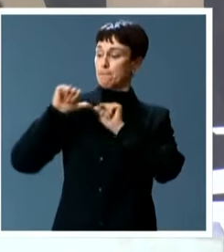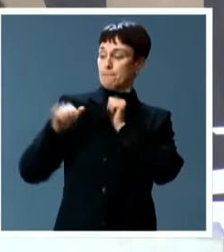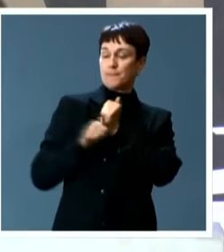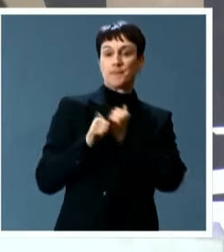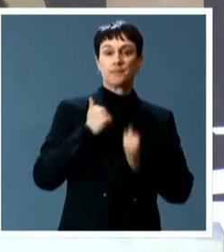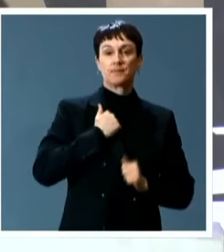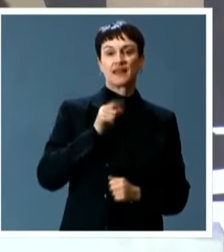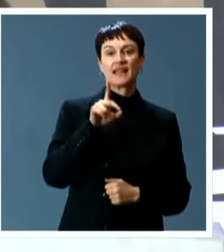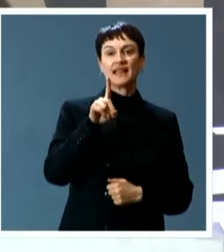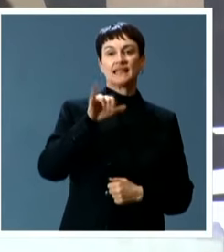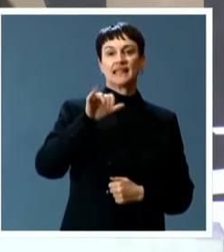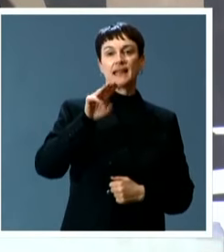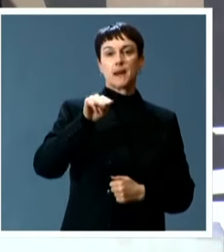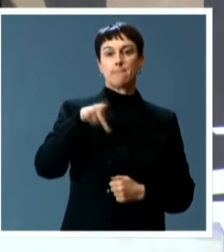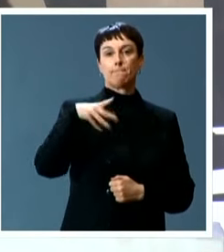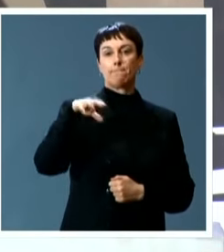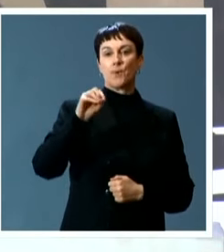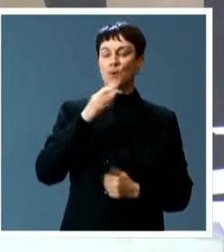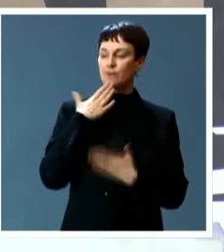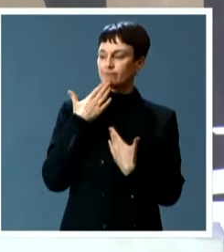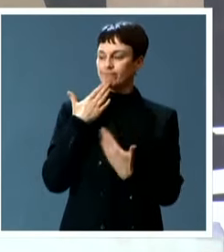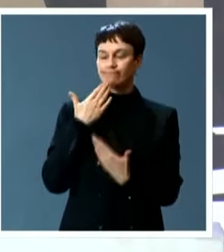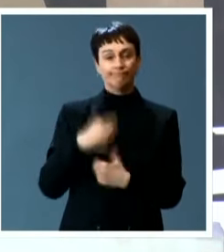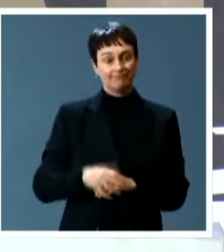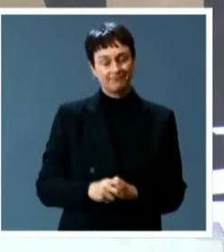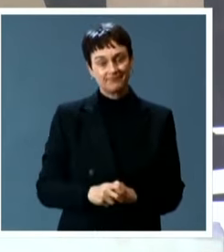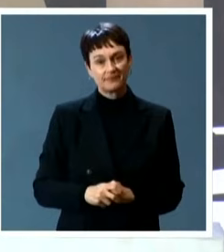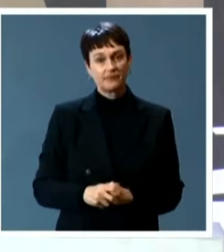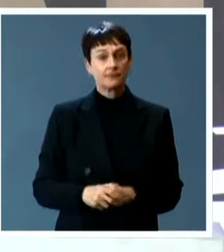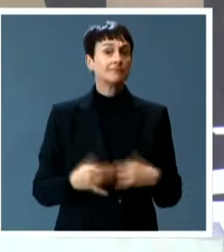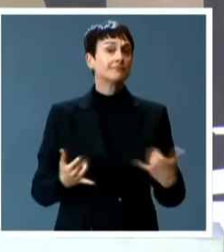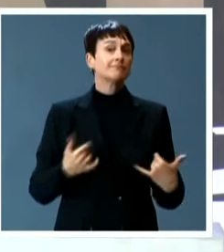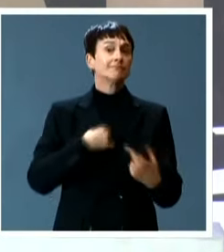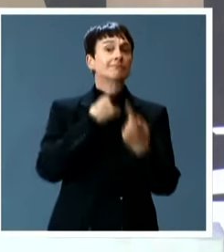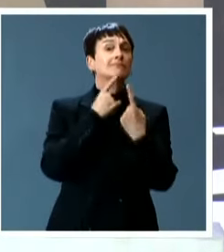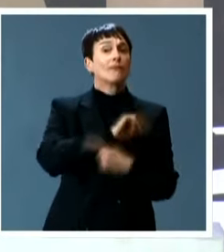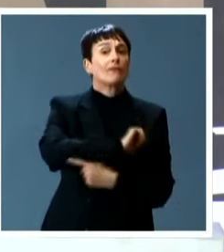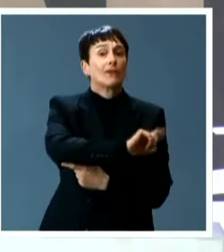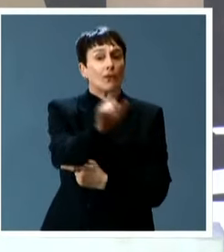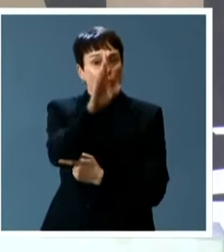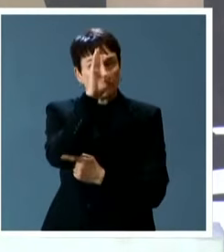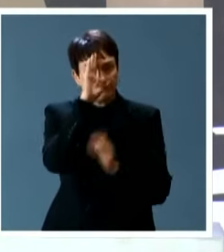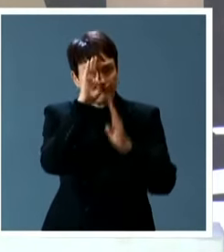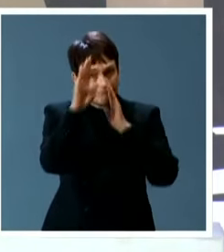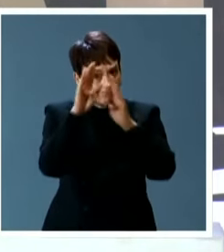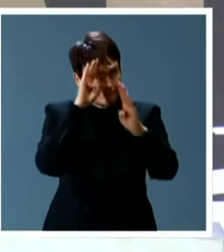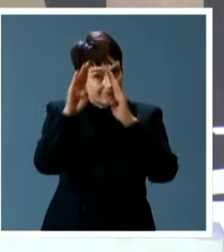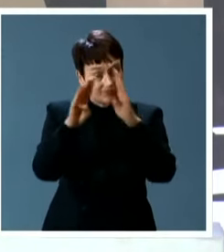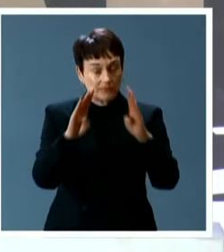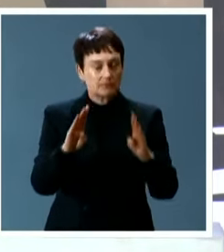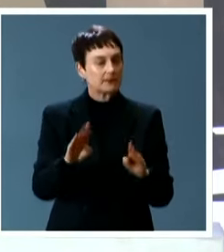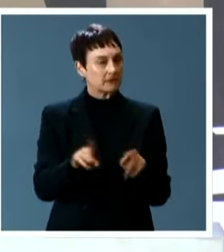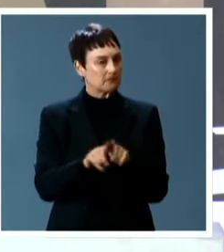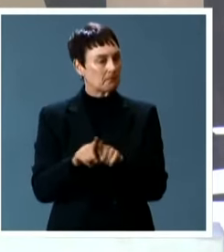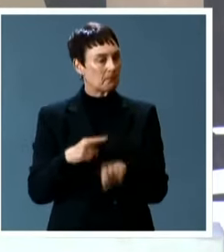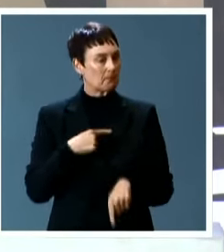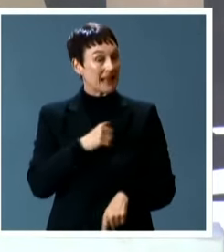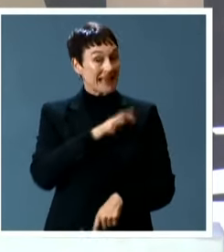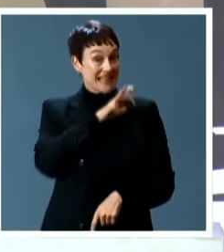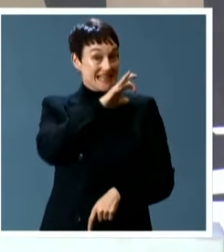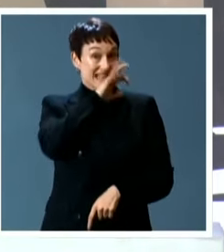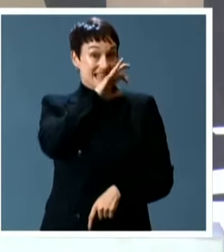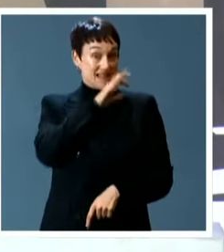Dimpo Munyaman. As I bid you farewell now, I'm delighted to unveil a song